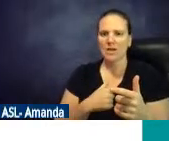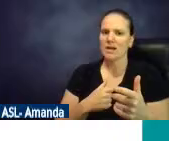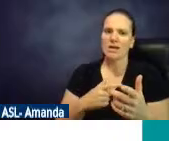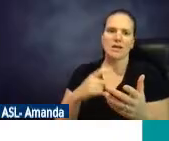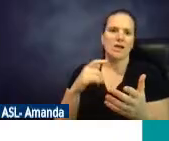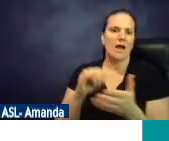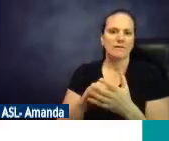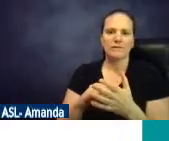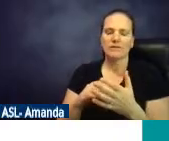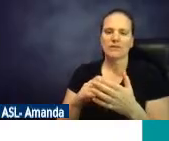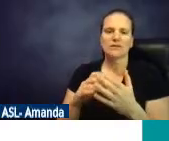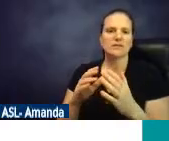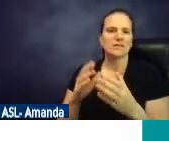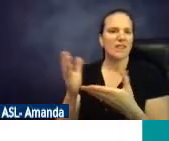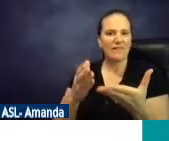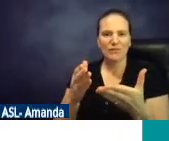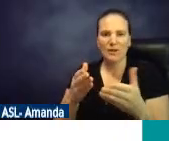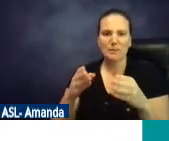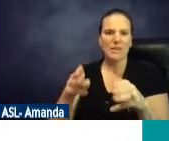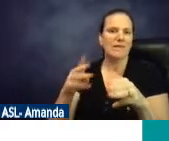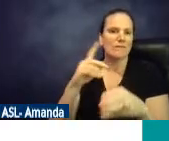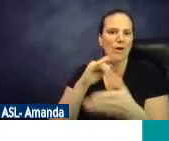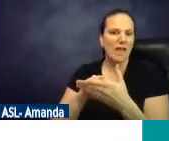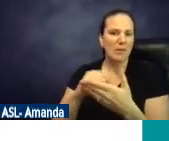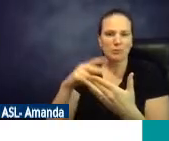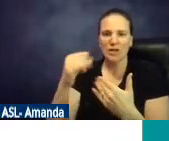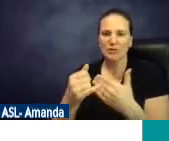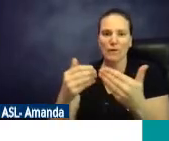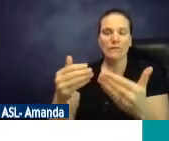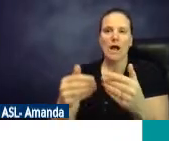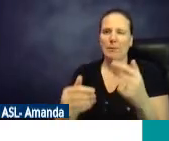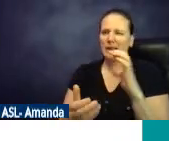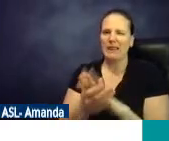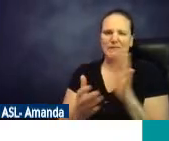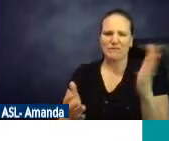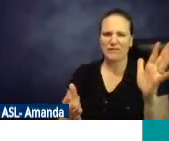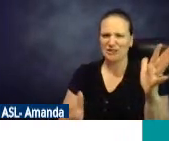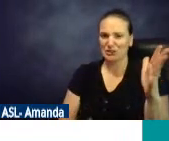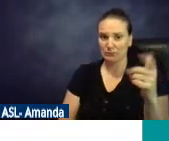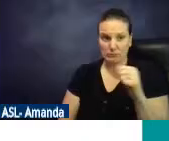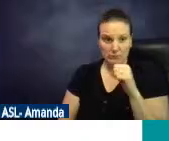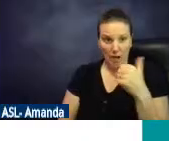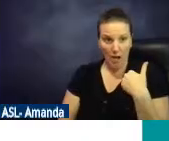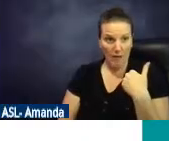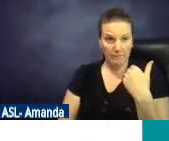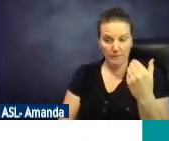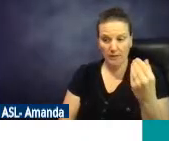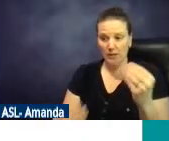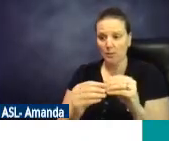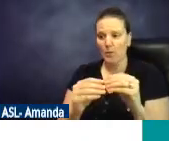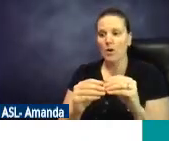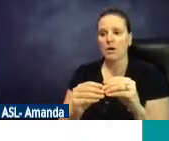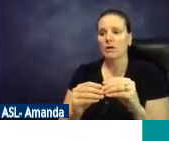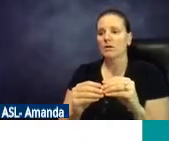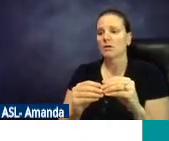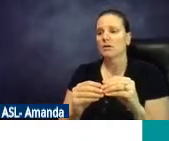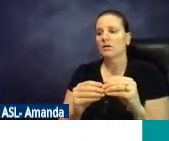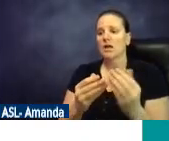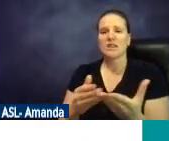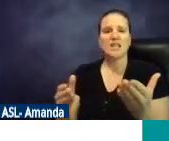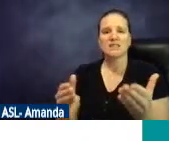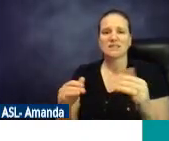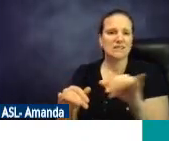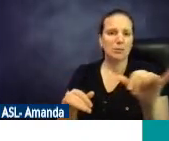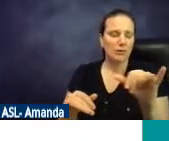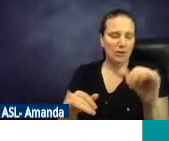project moving forward. I believe that might be it if we don't have additional similar